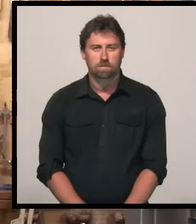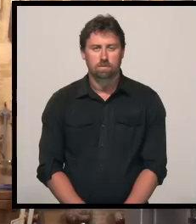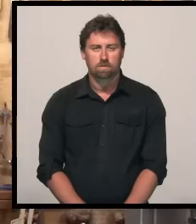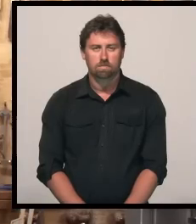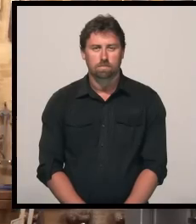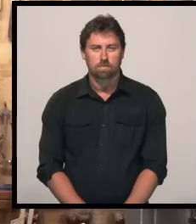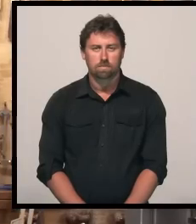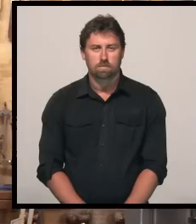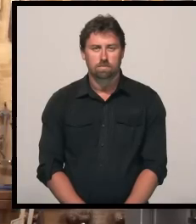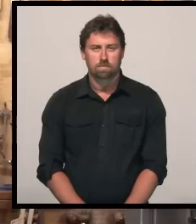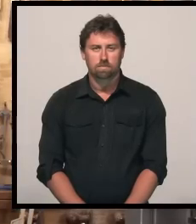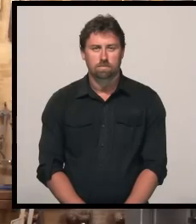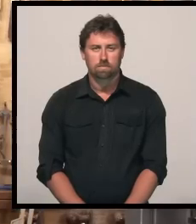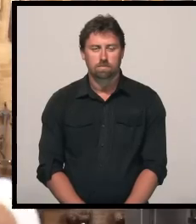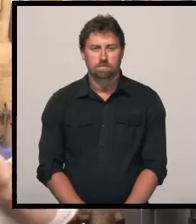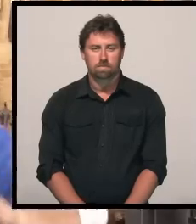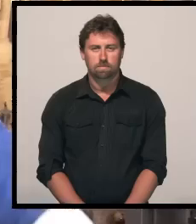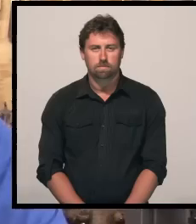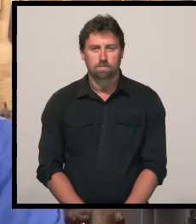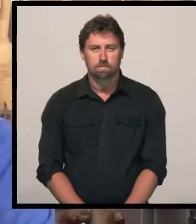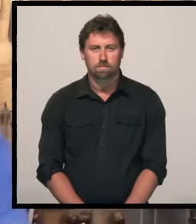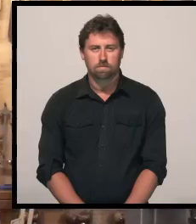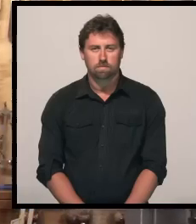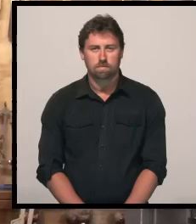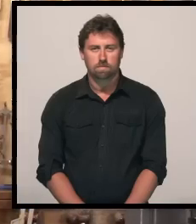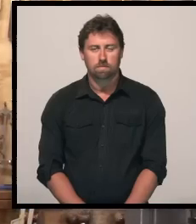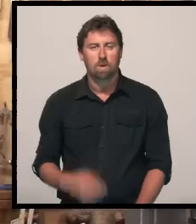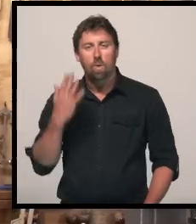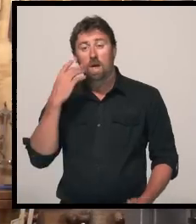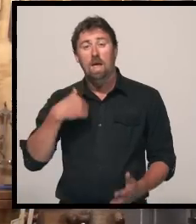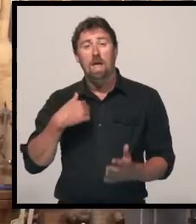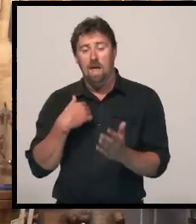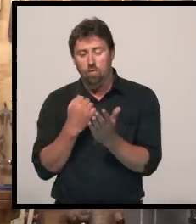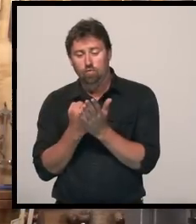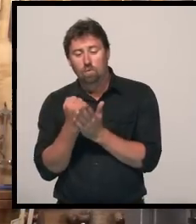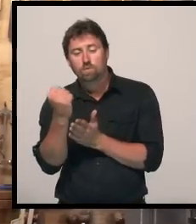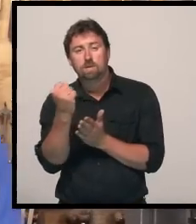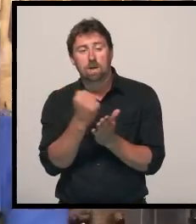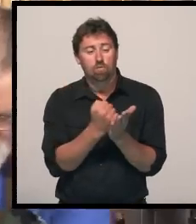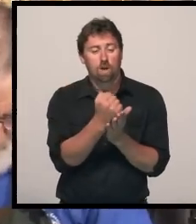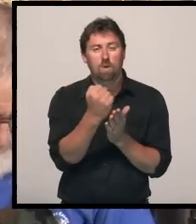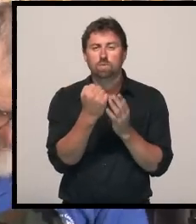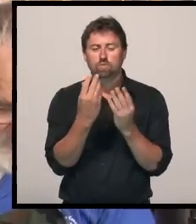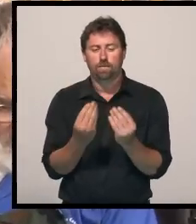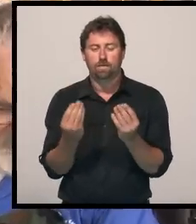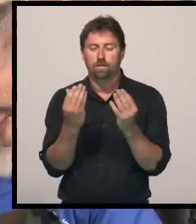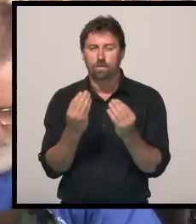Take this tape off for the moment. When I router it too, I do it very gently and not in